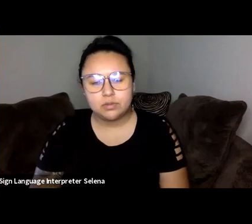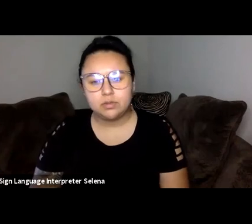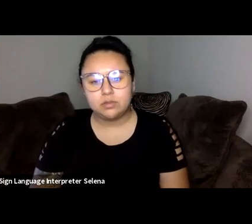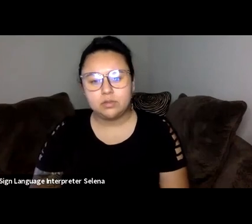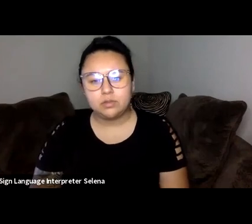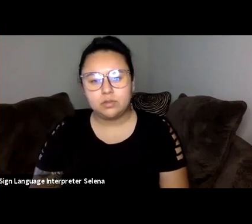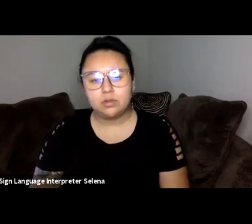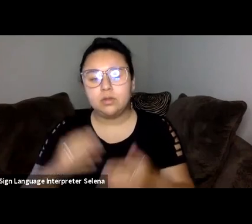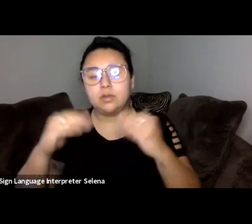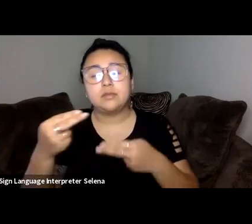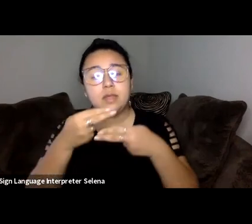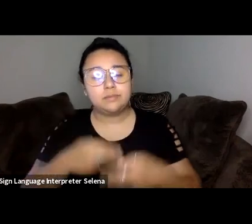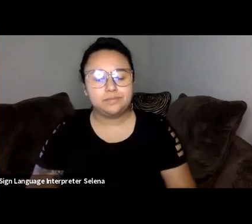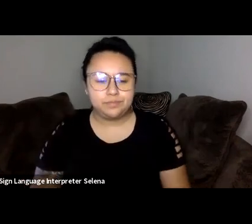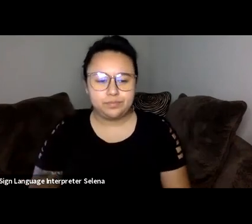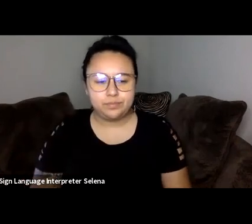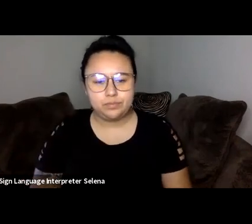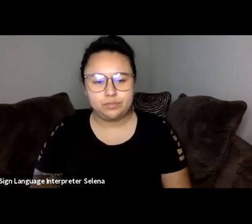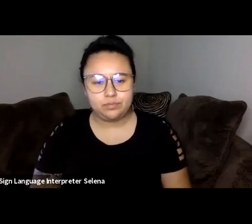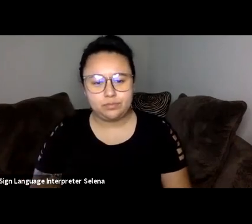Let's move to the next slide here.